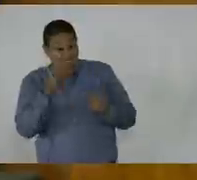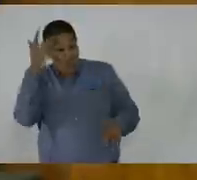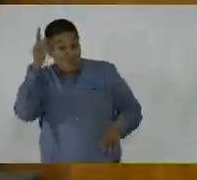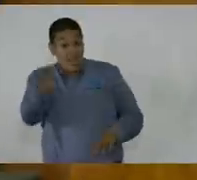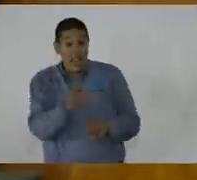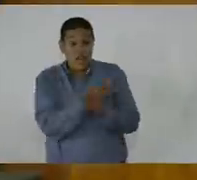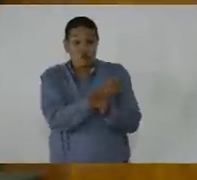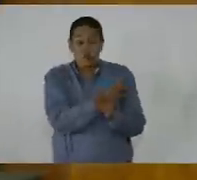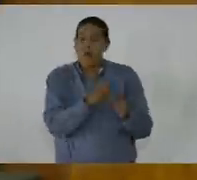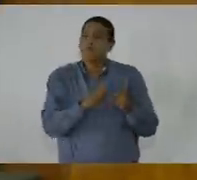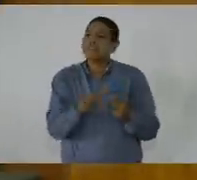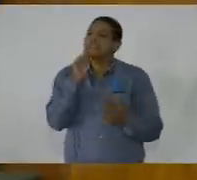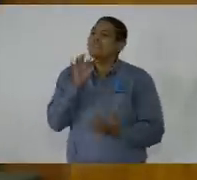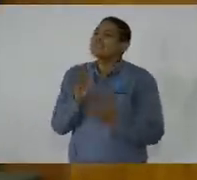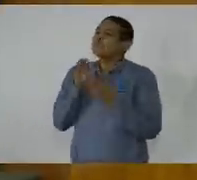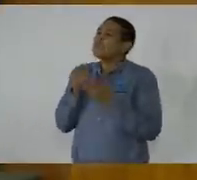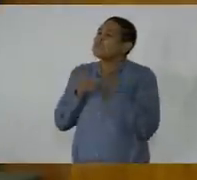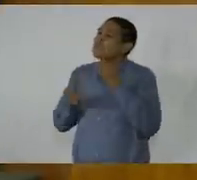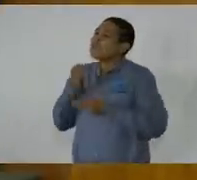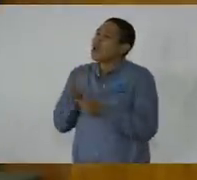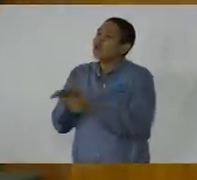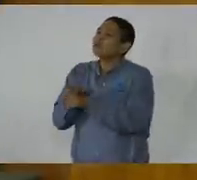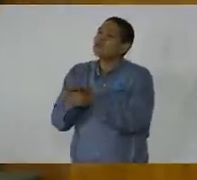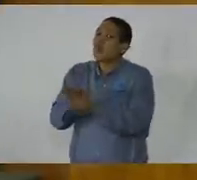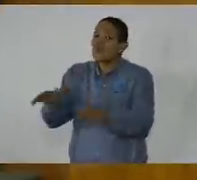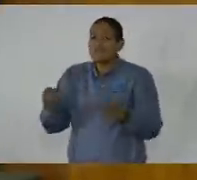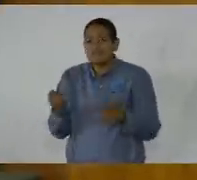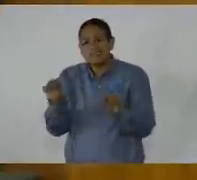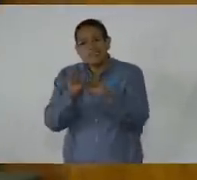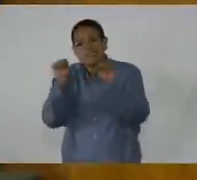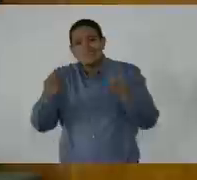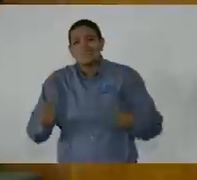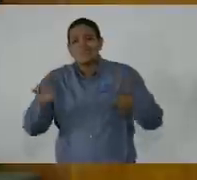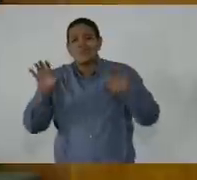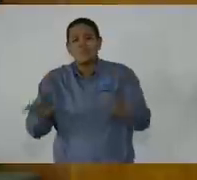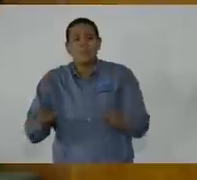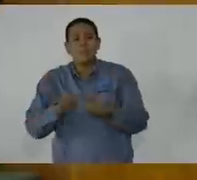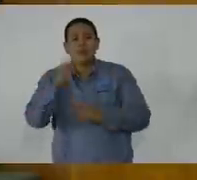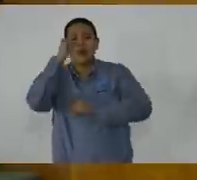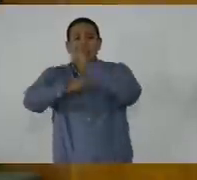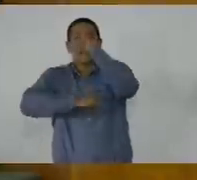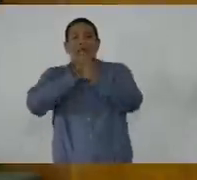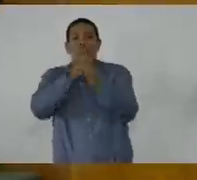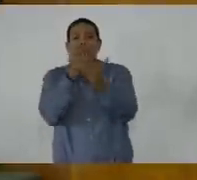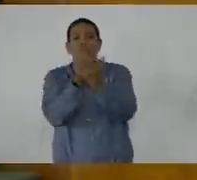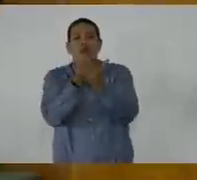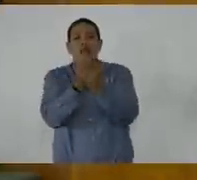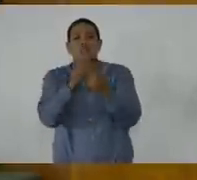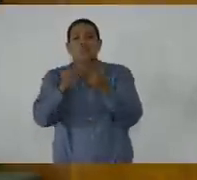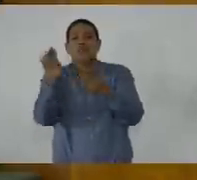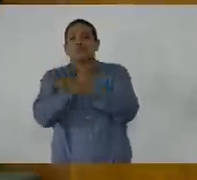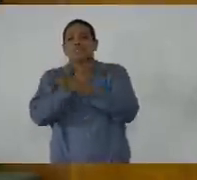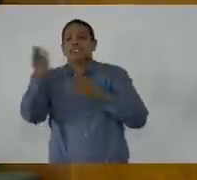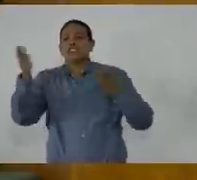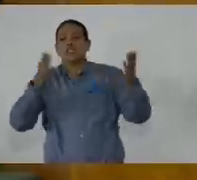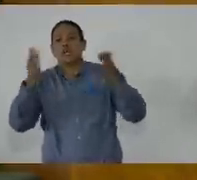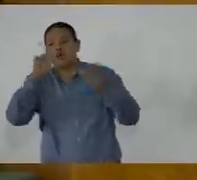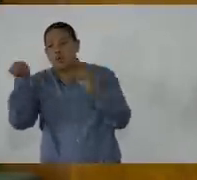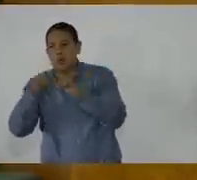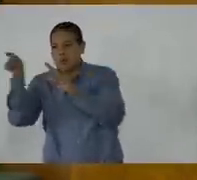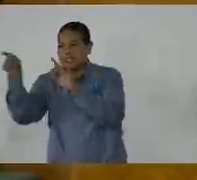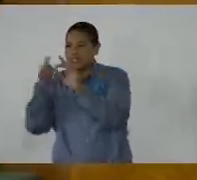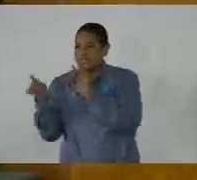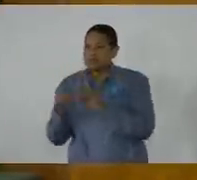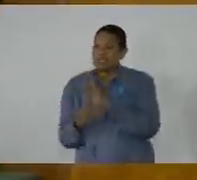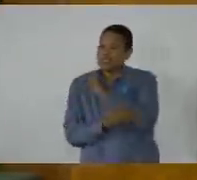property, the special economic zone ecosystem, and the international financial and business services when he speaks in a